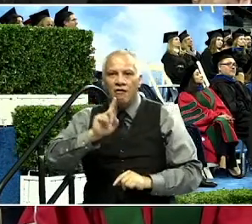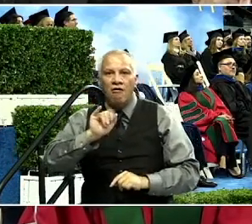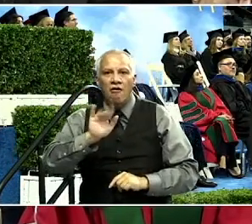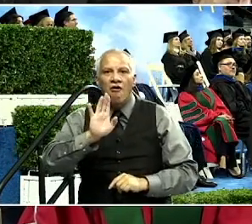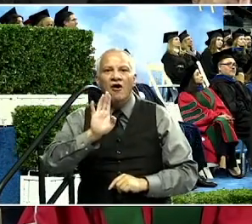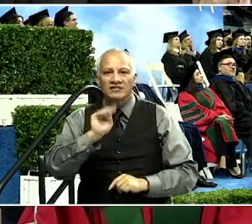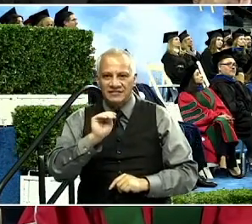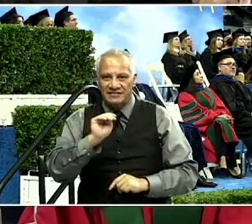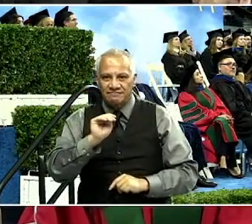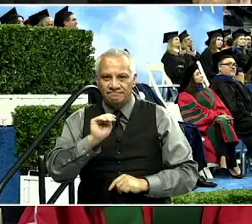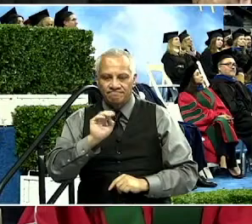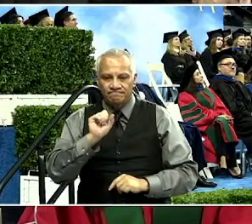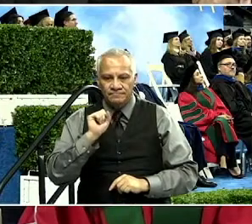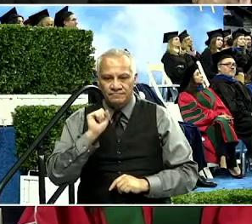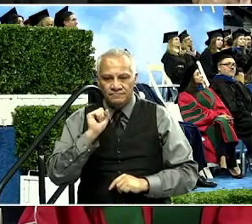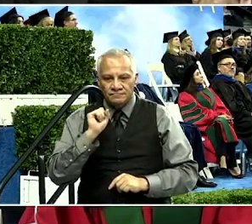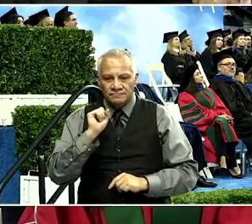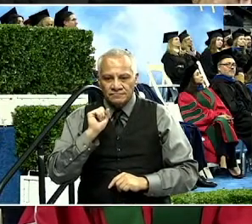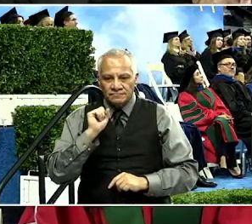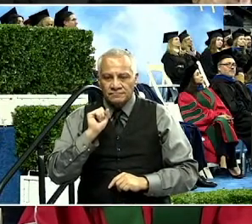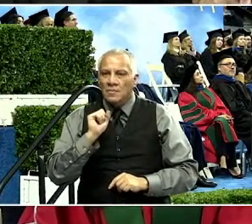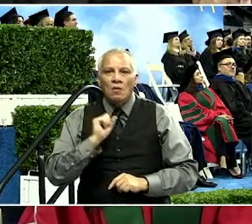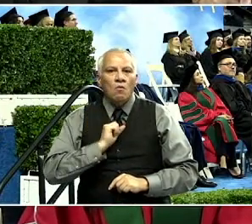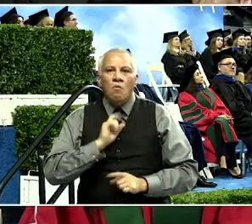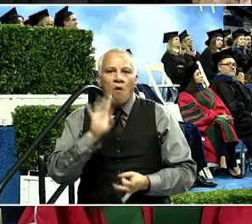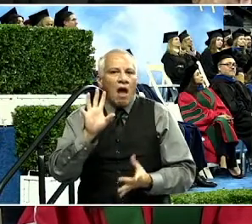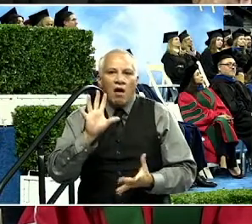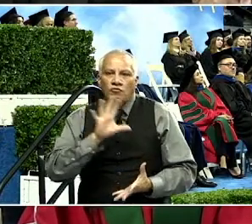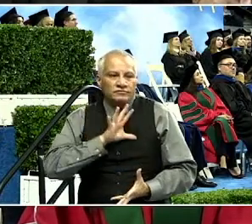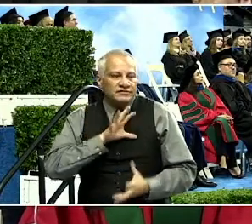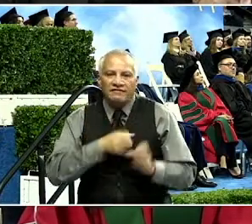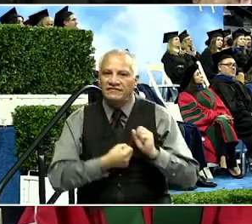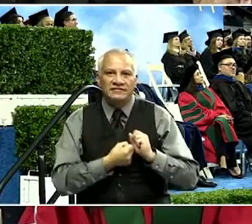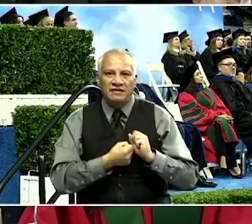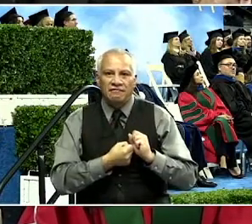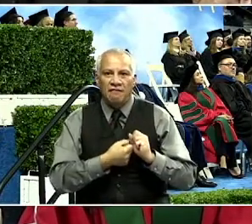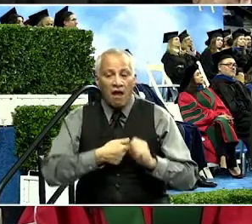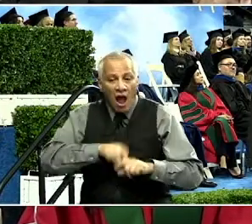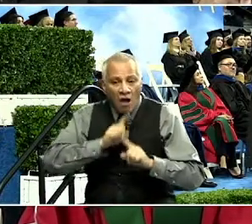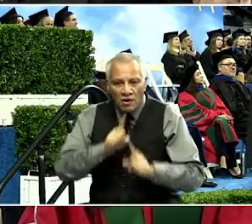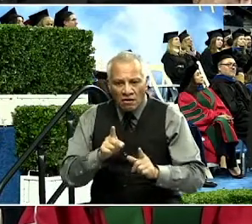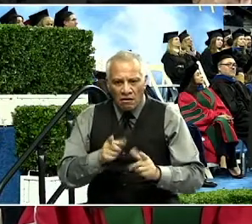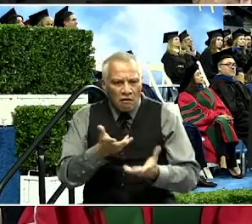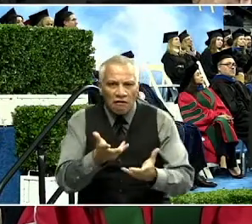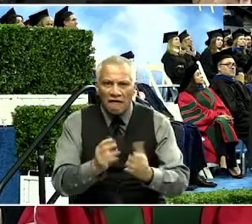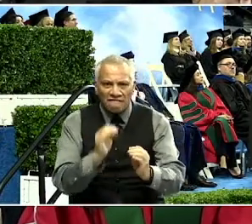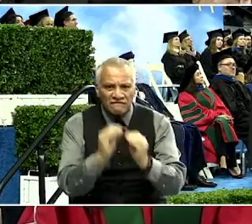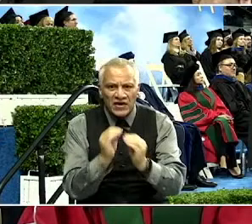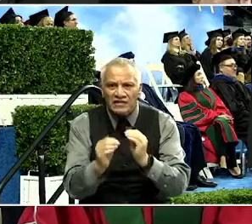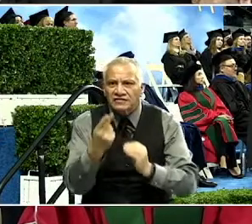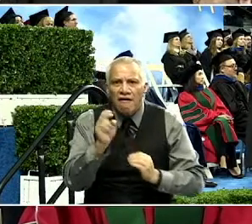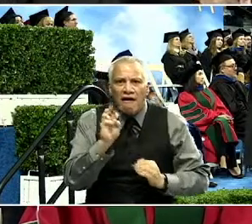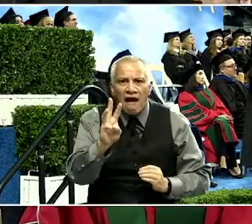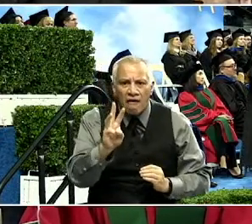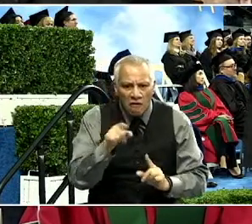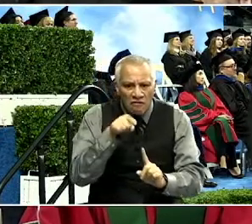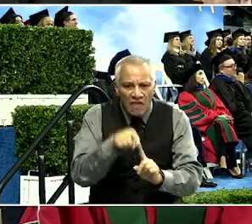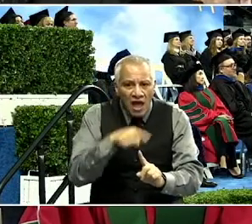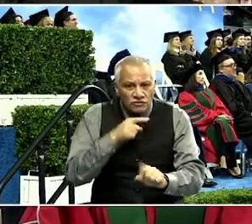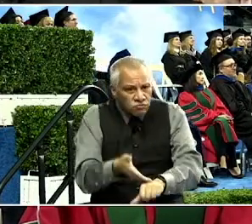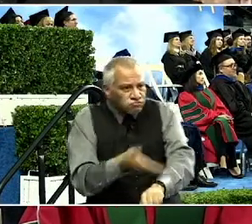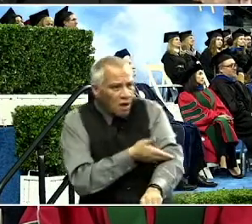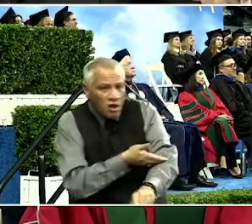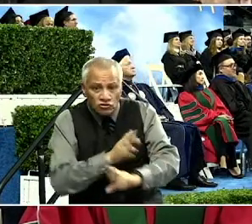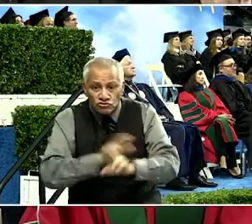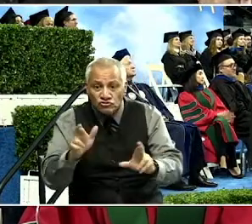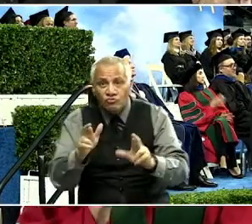autism spectrum. I was devastated. My first reaction was, how do we fix this? What can we do to make her better, to get her